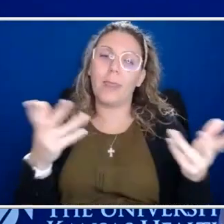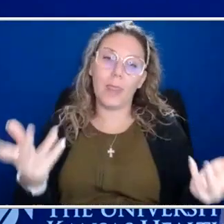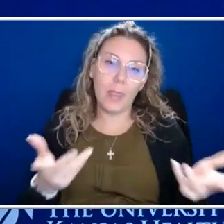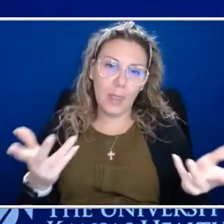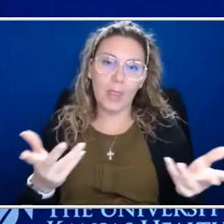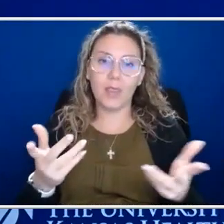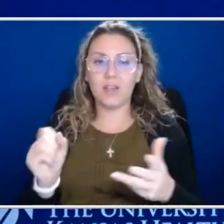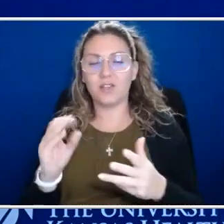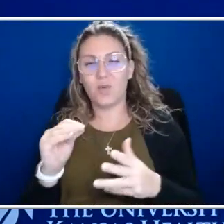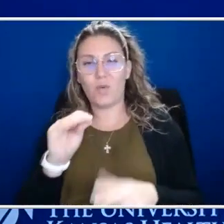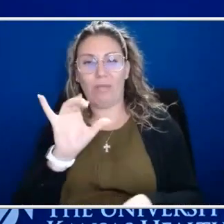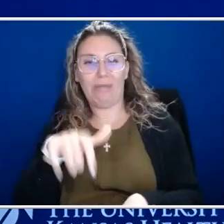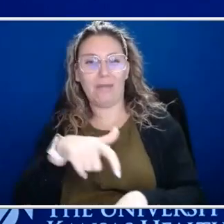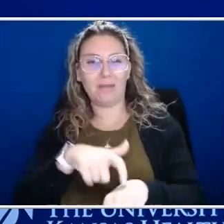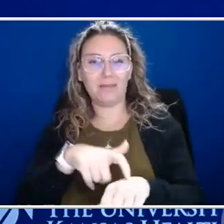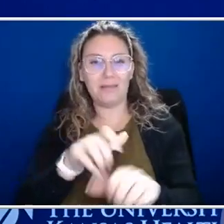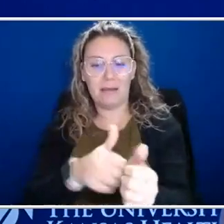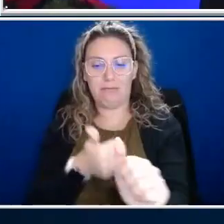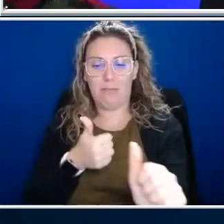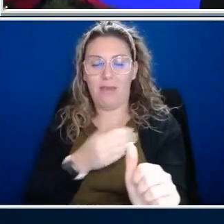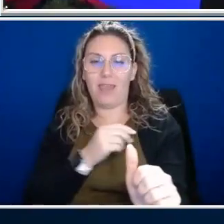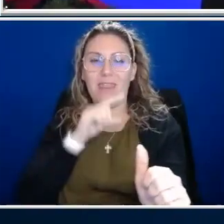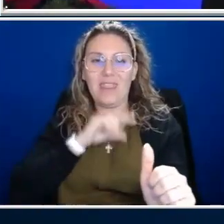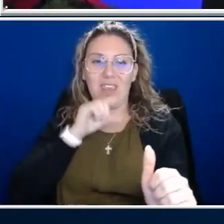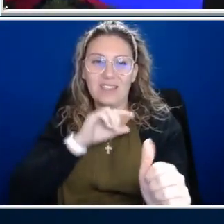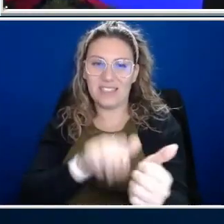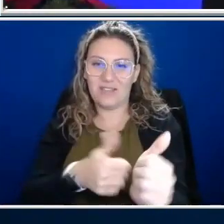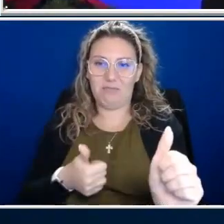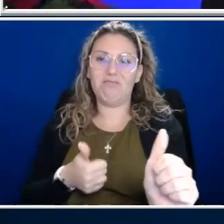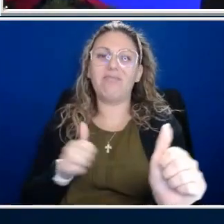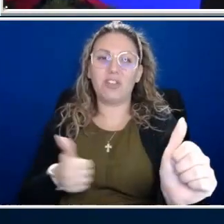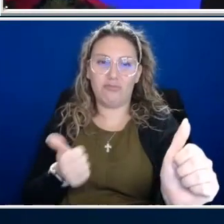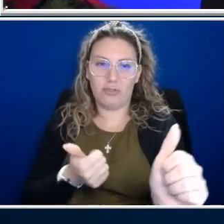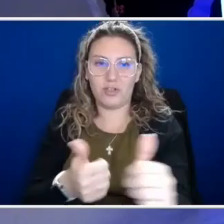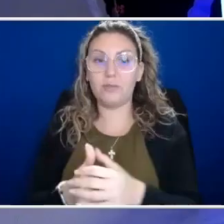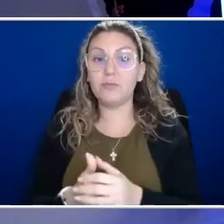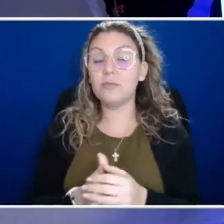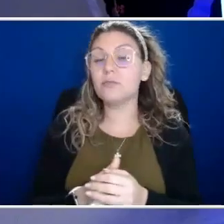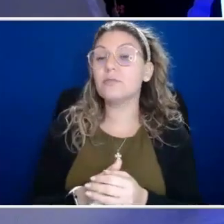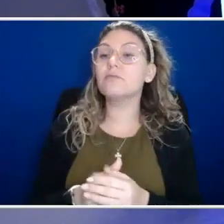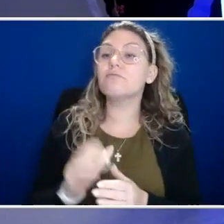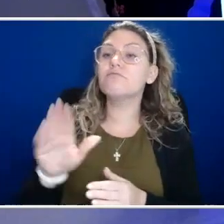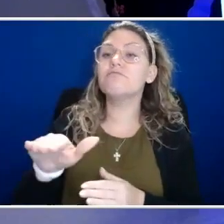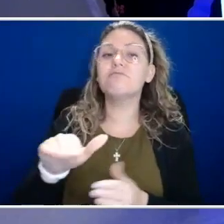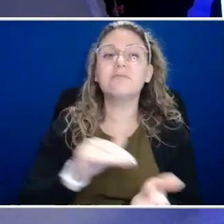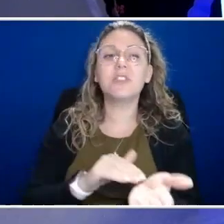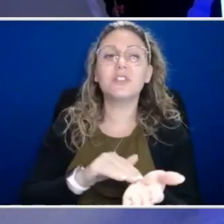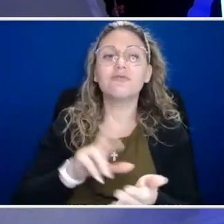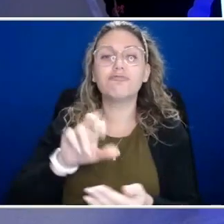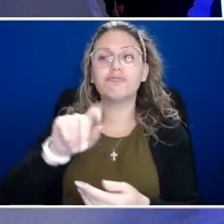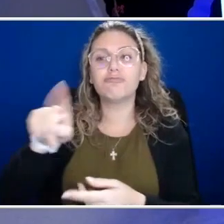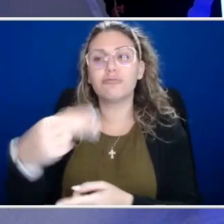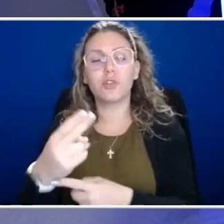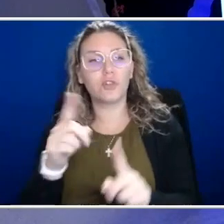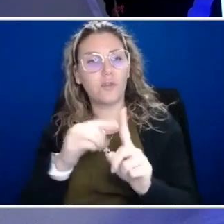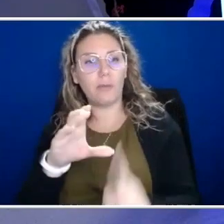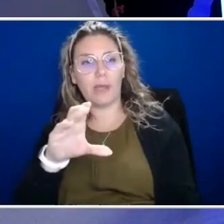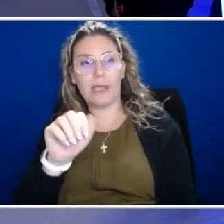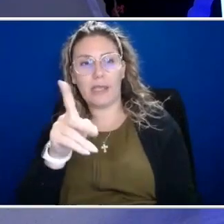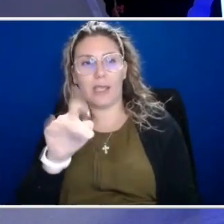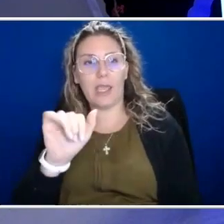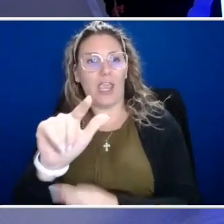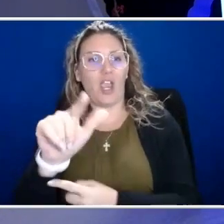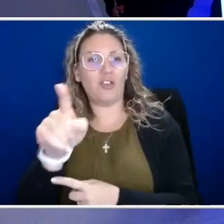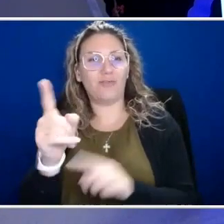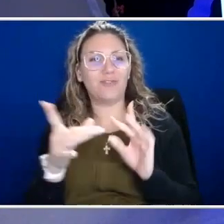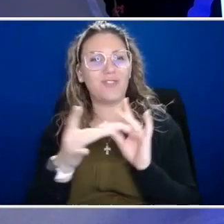also the Thanksgiving time lag as well. Makes sense. Yep. Dr. Kalendar-Rich, a question for you from Carol. She has a comment and kind of a